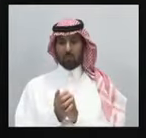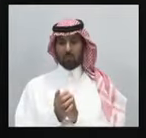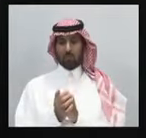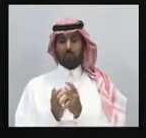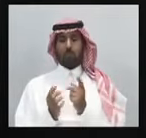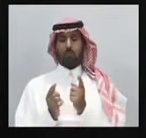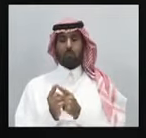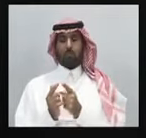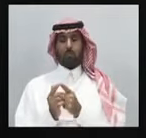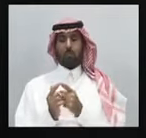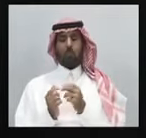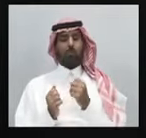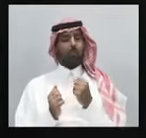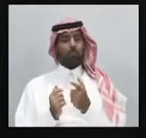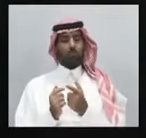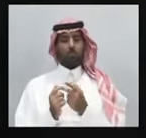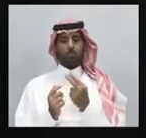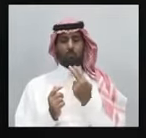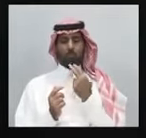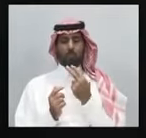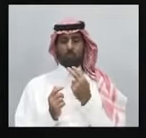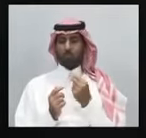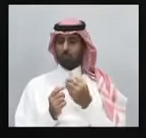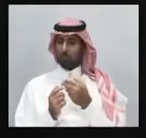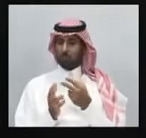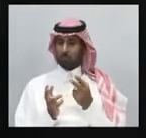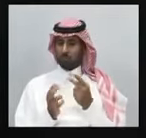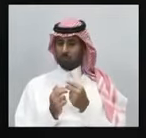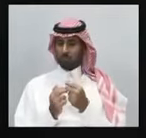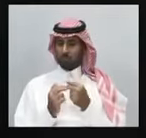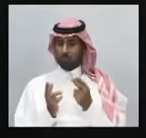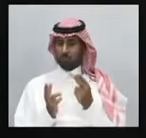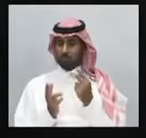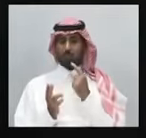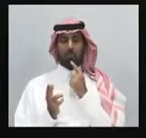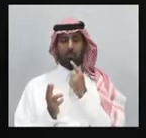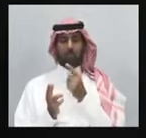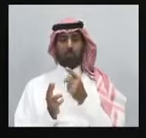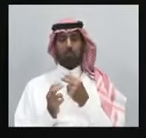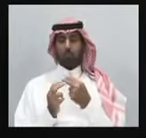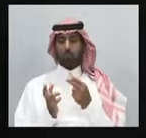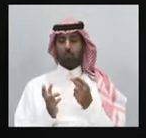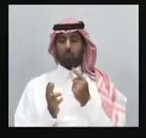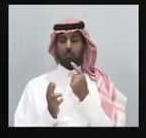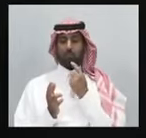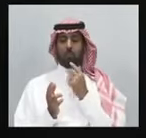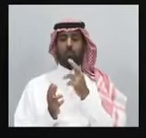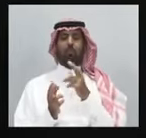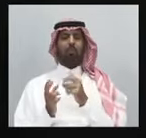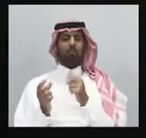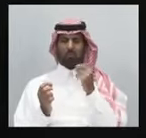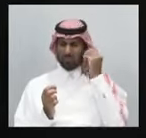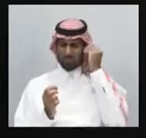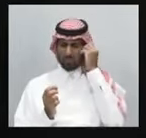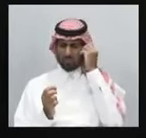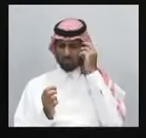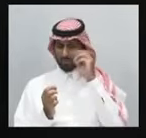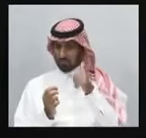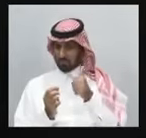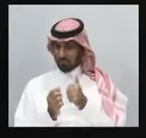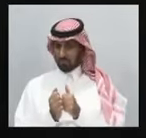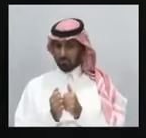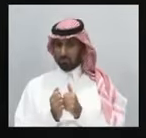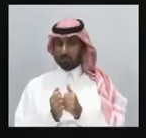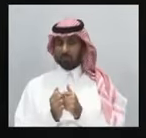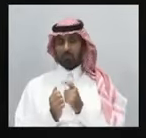an introduction. It's a good idea to start your letter with a catchy, a good introduction. So